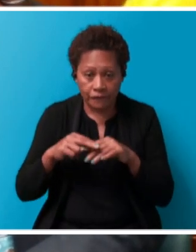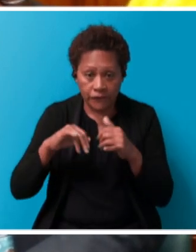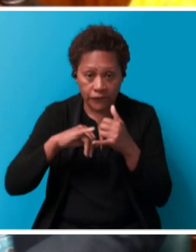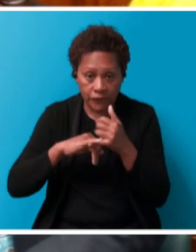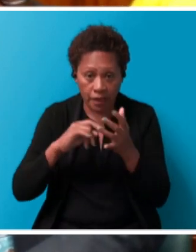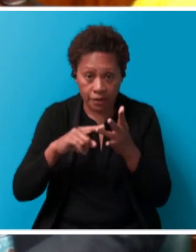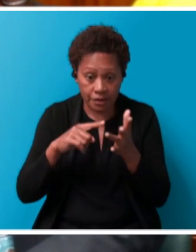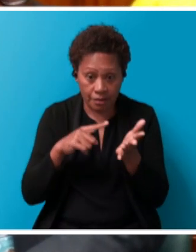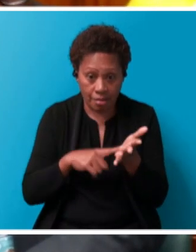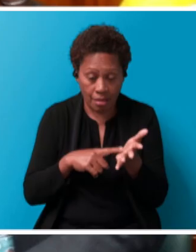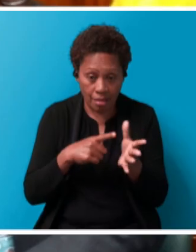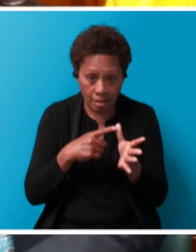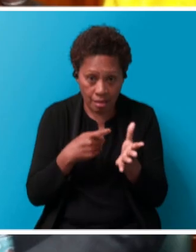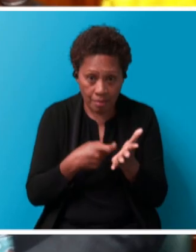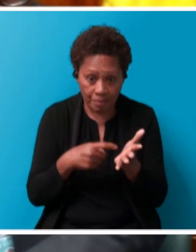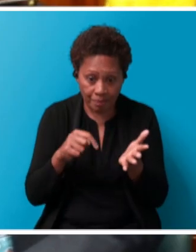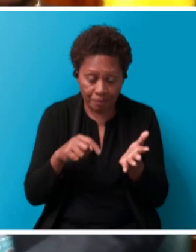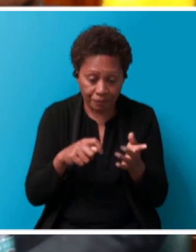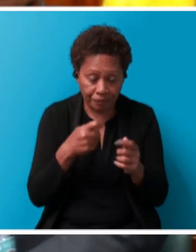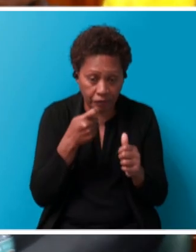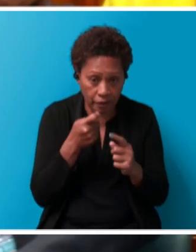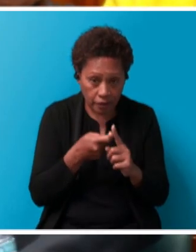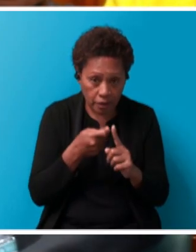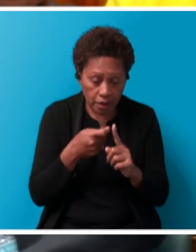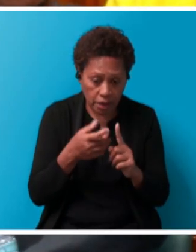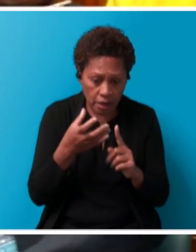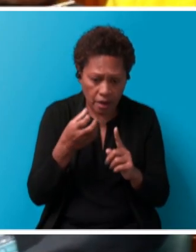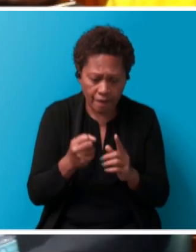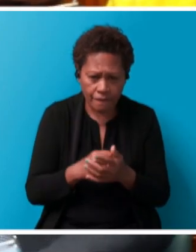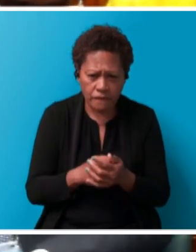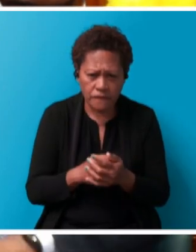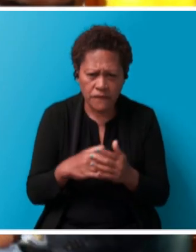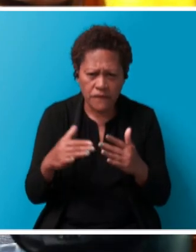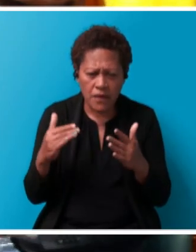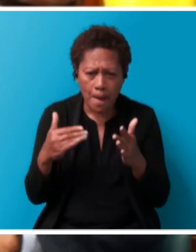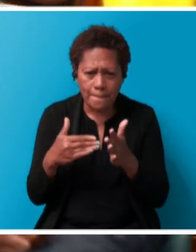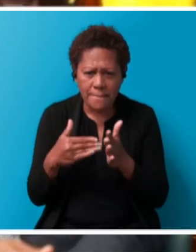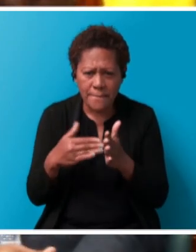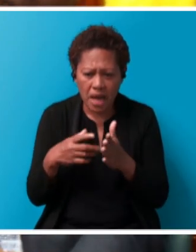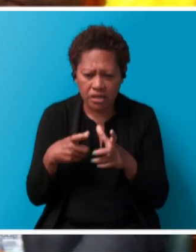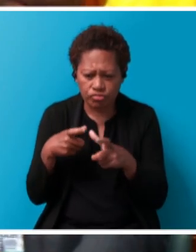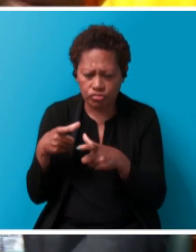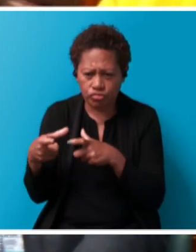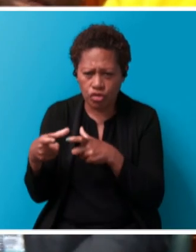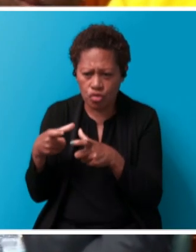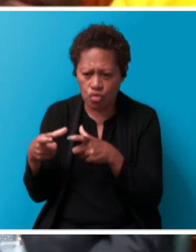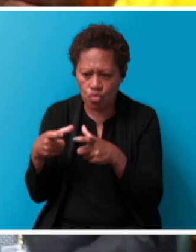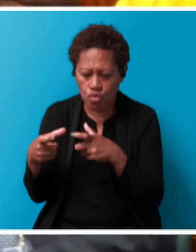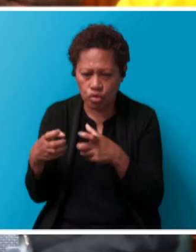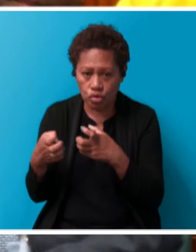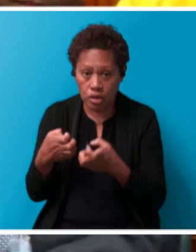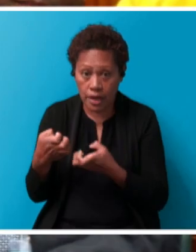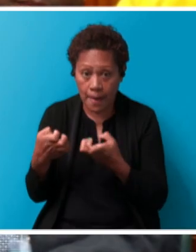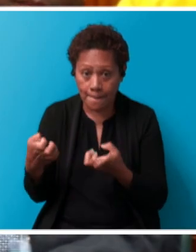including knowledge and skills gaps, financing barriers, limited affordability, quality control of solar equipment and components,